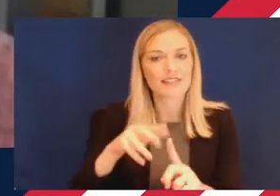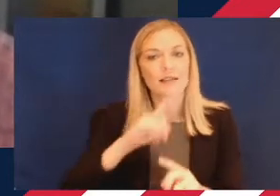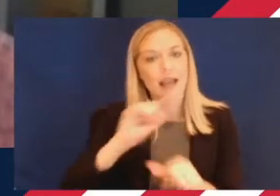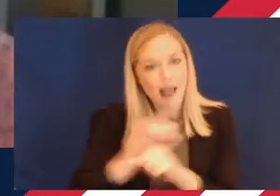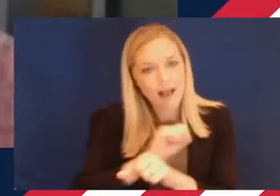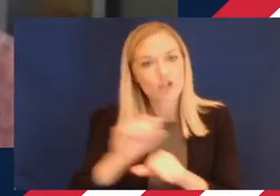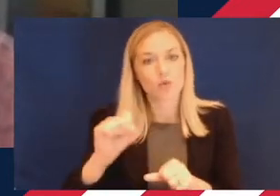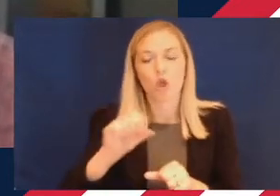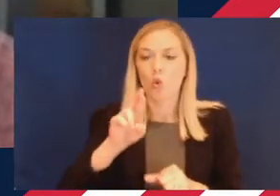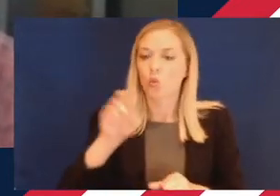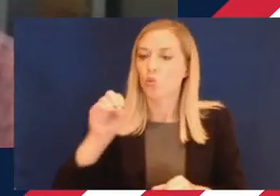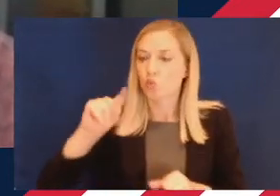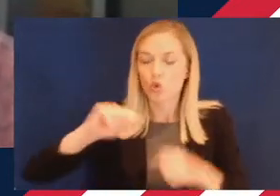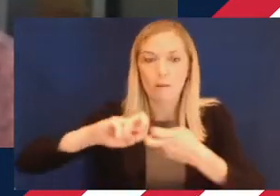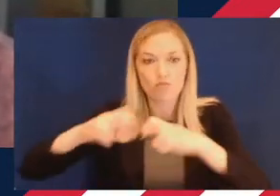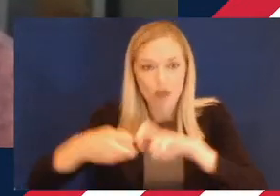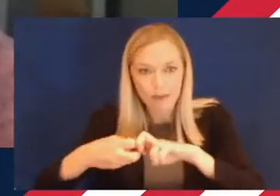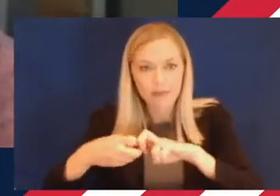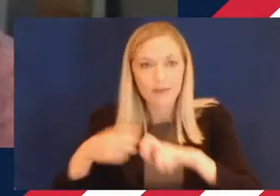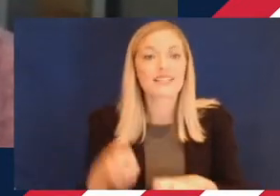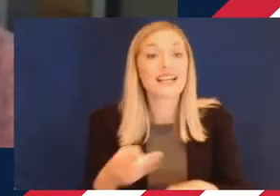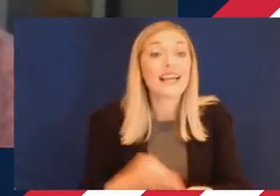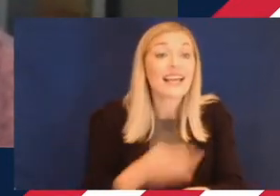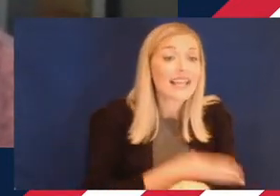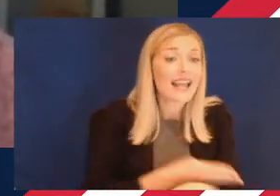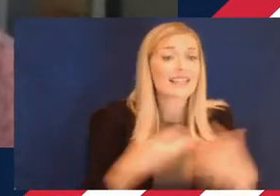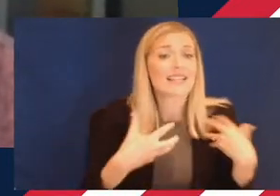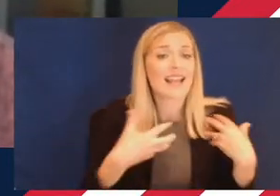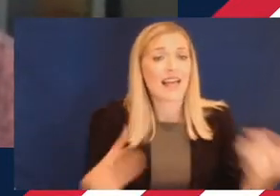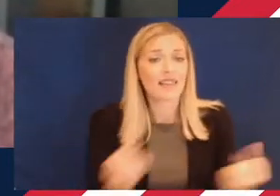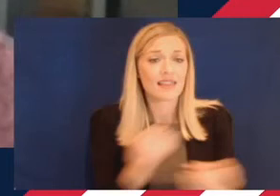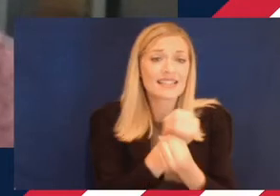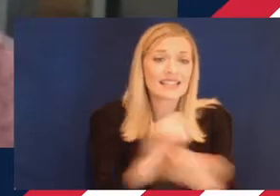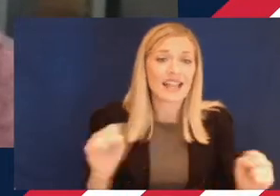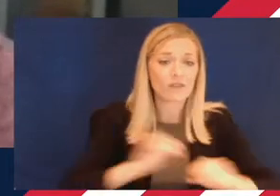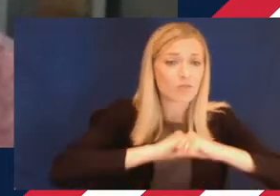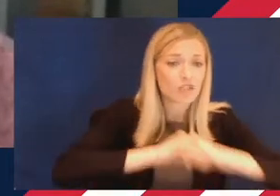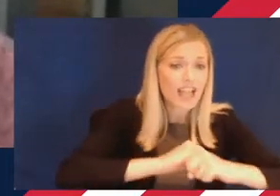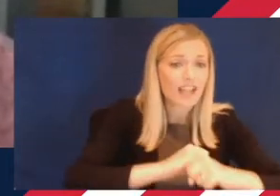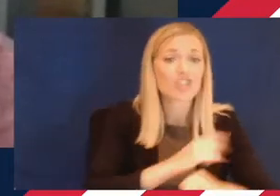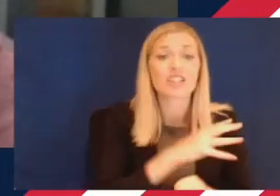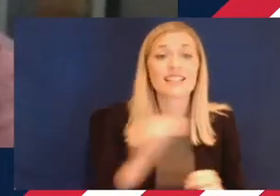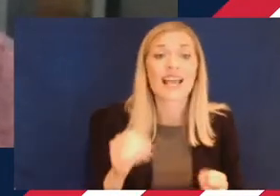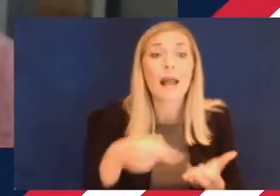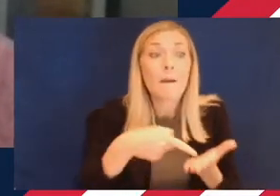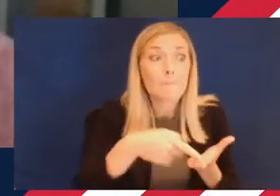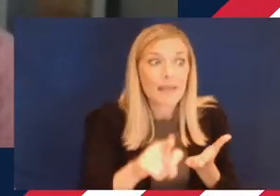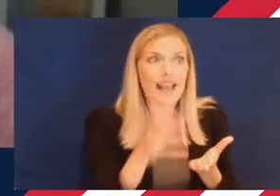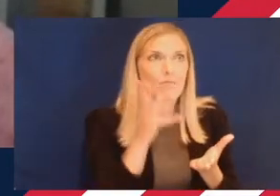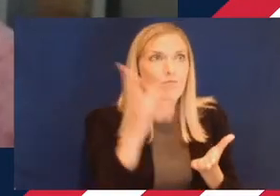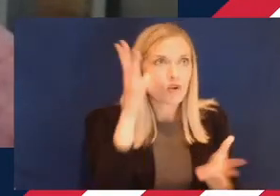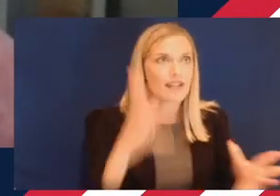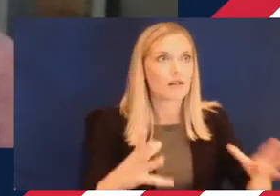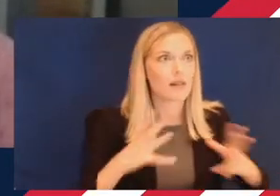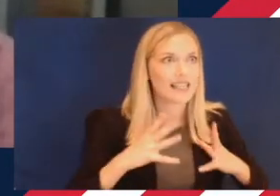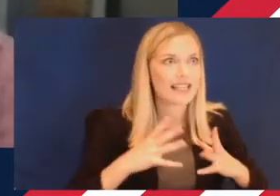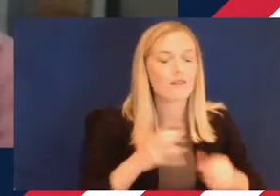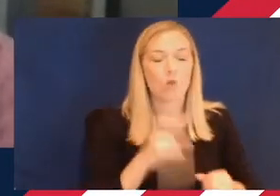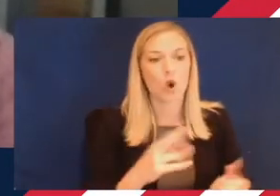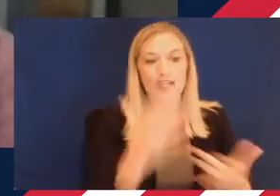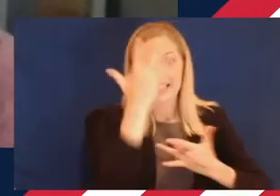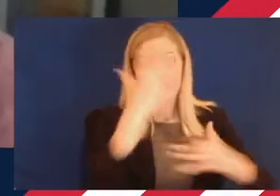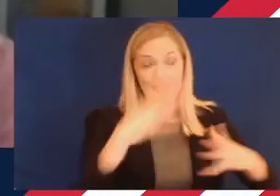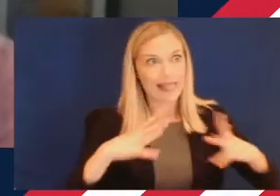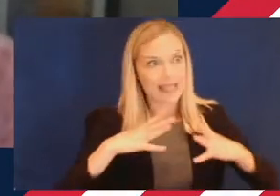and enhancing health and safety protections, along with benefits like paid parental and sick leave. This means